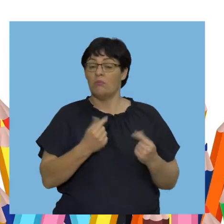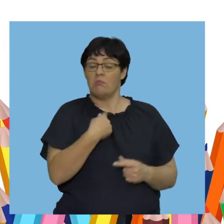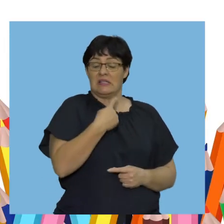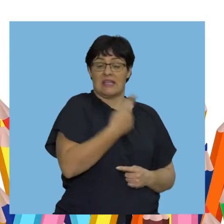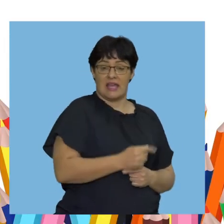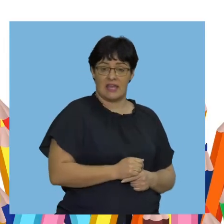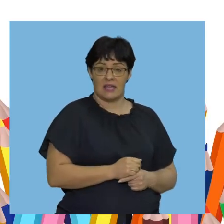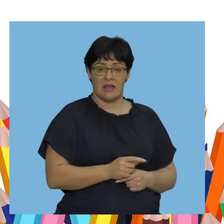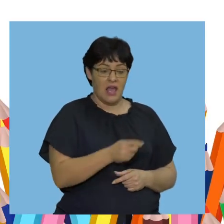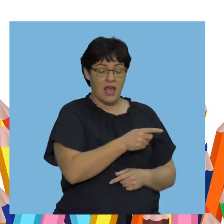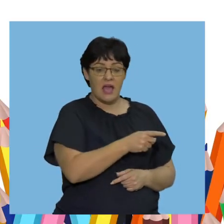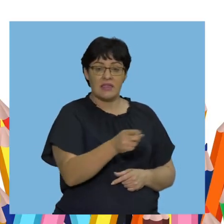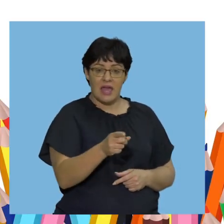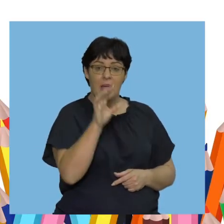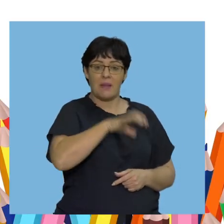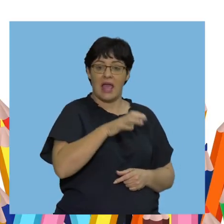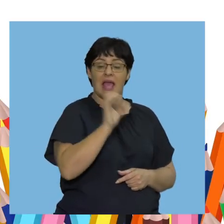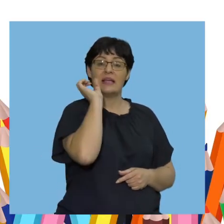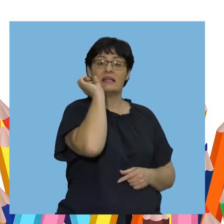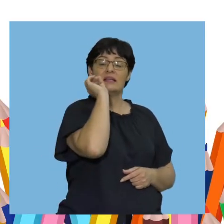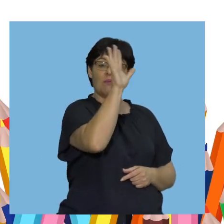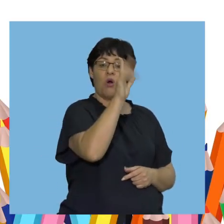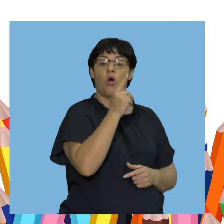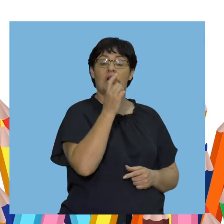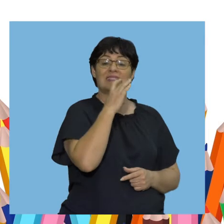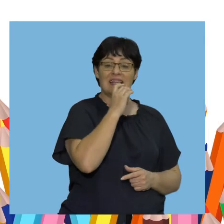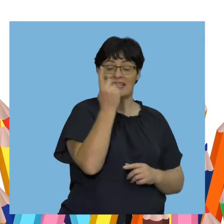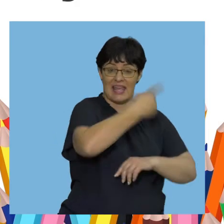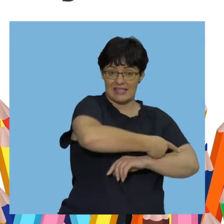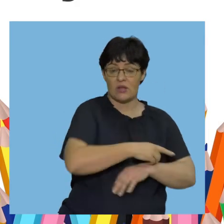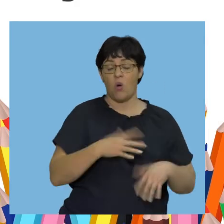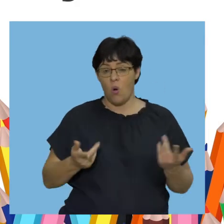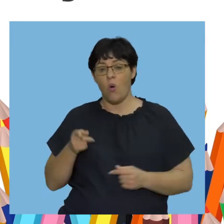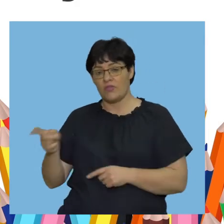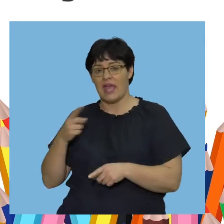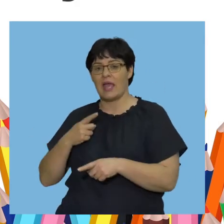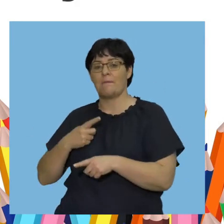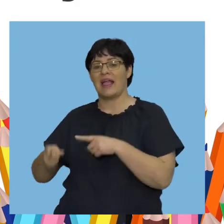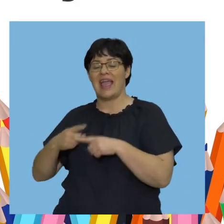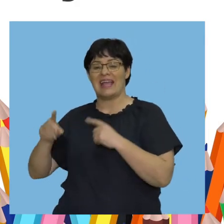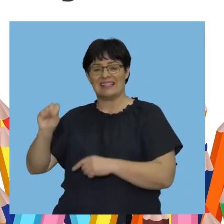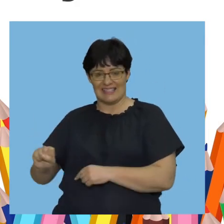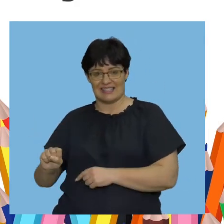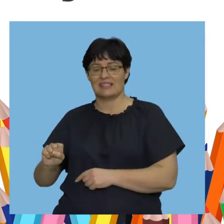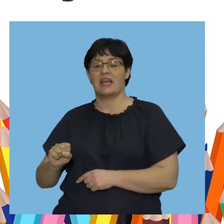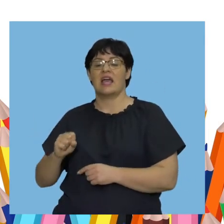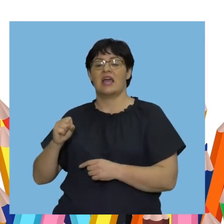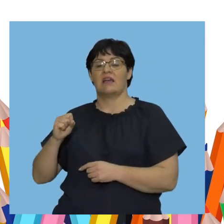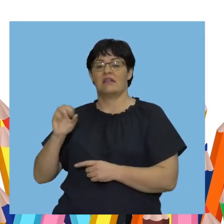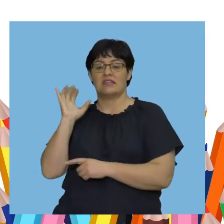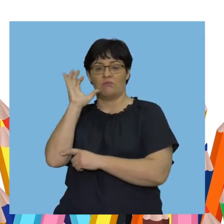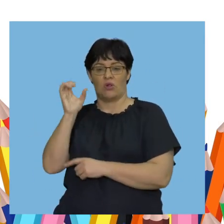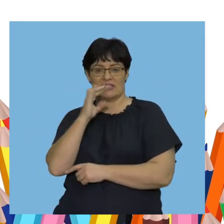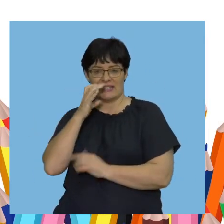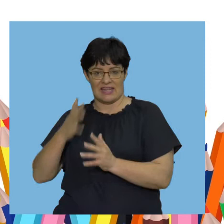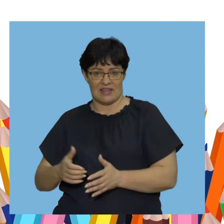say, they play netball on Saturdays? Or do I say, they plays netball on Saturdays?